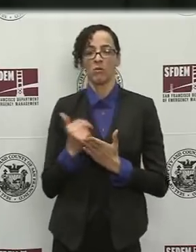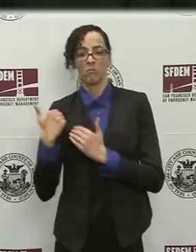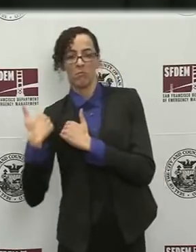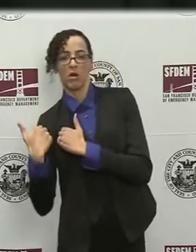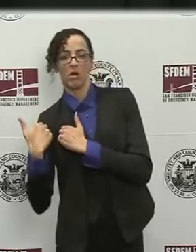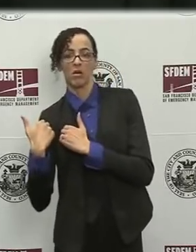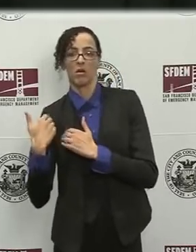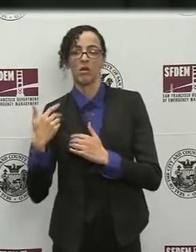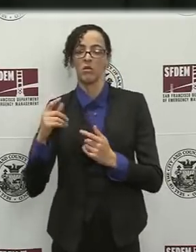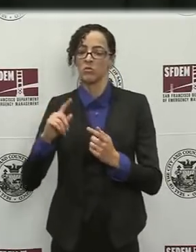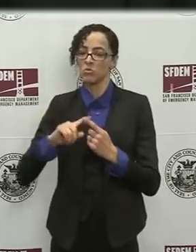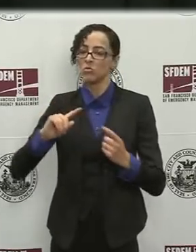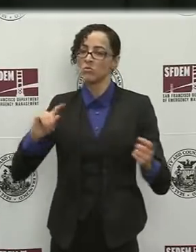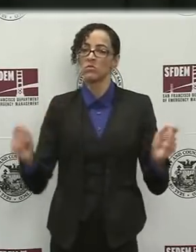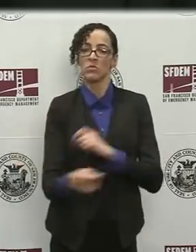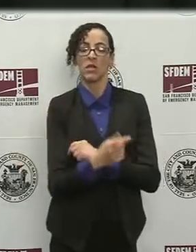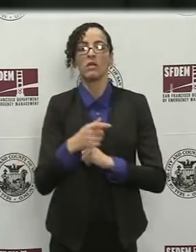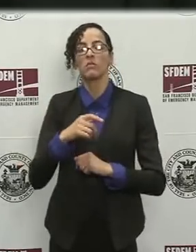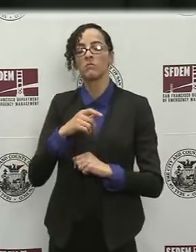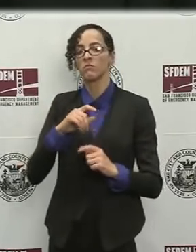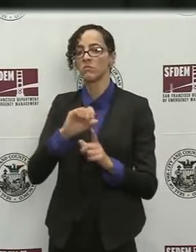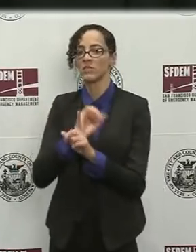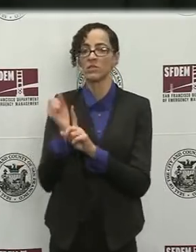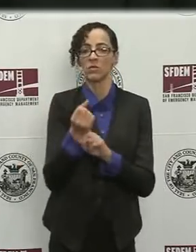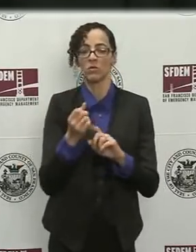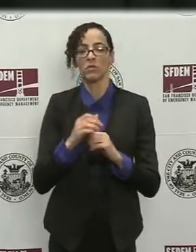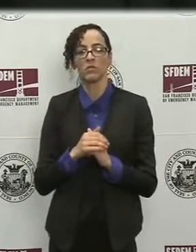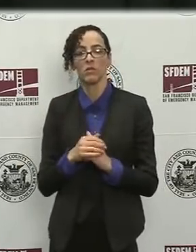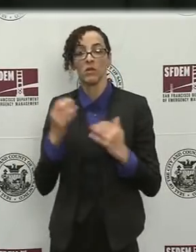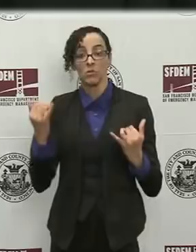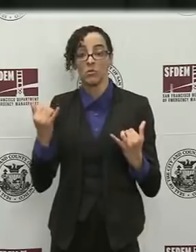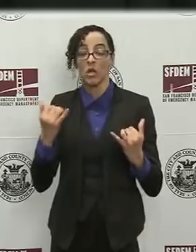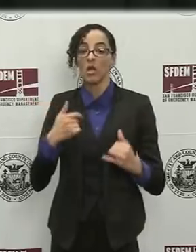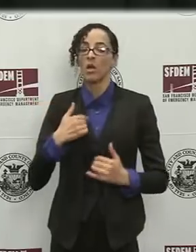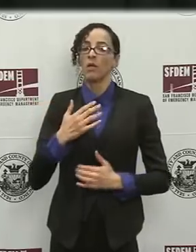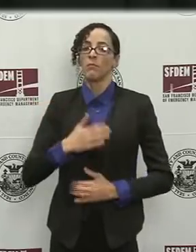So today, I am pleased to announce that we will be sharing more data about